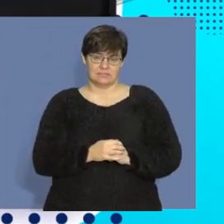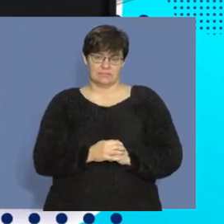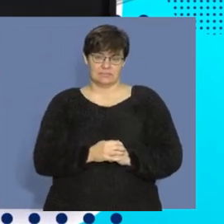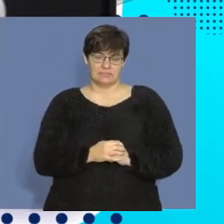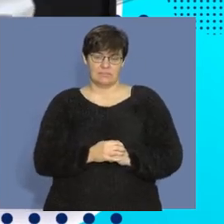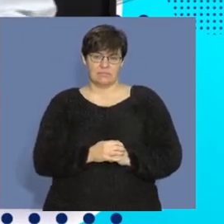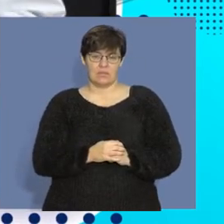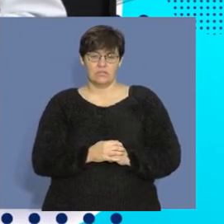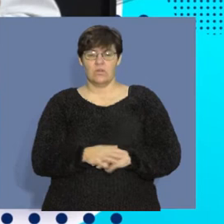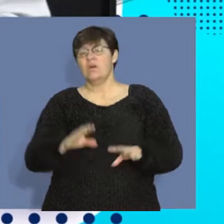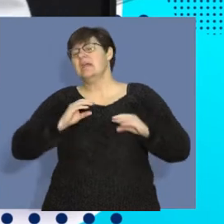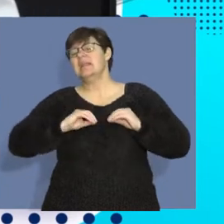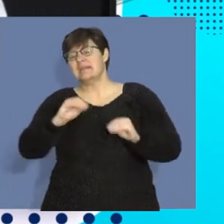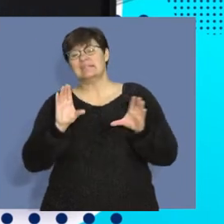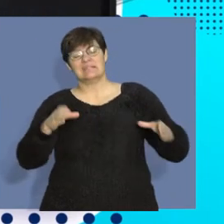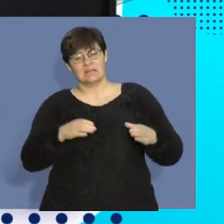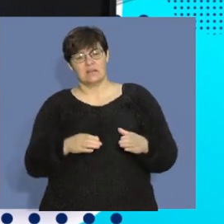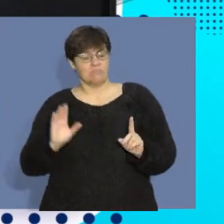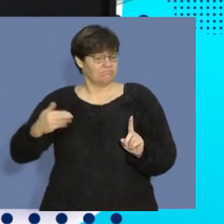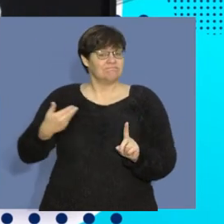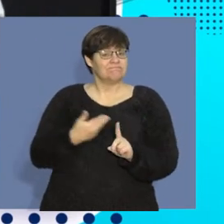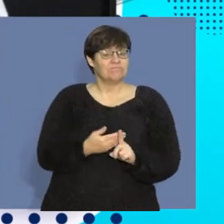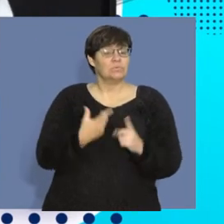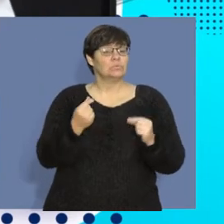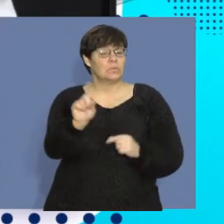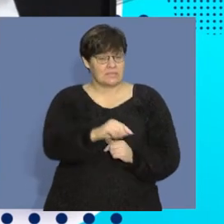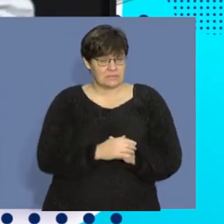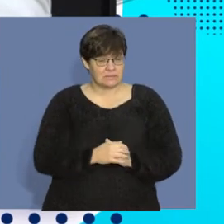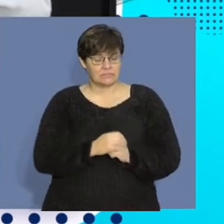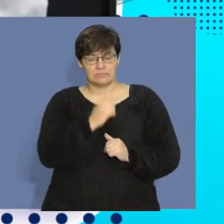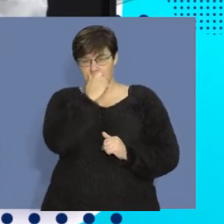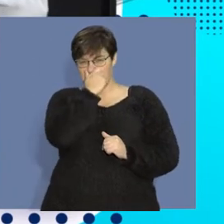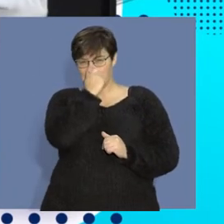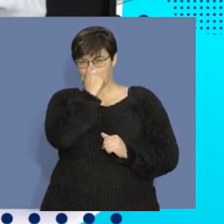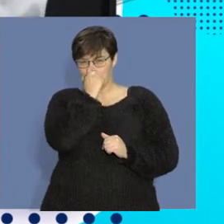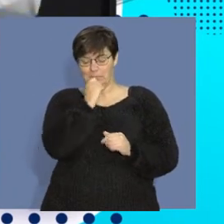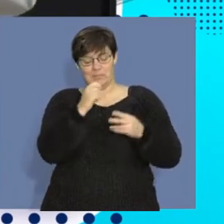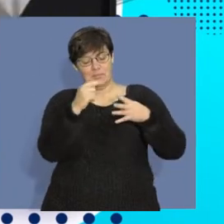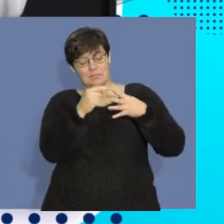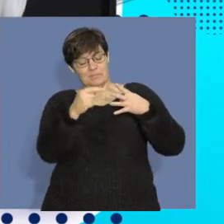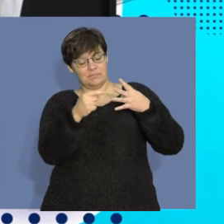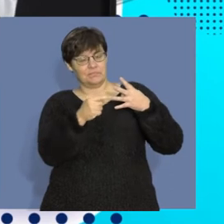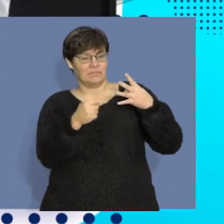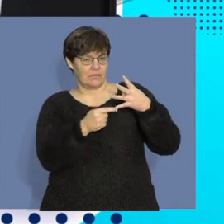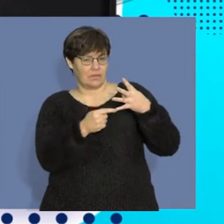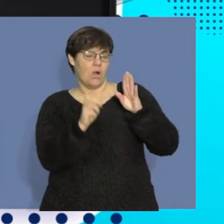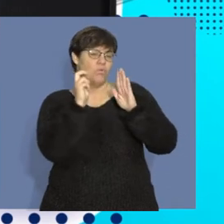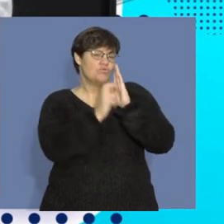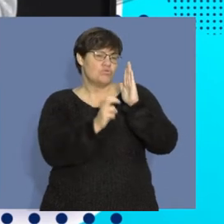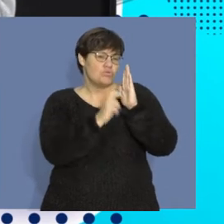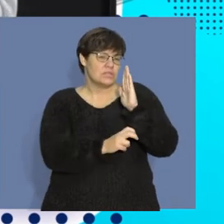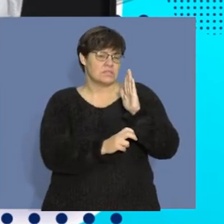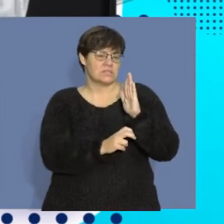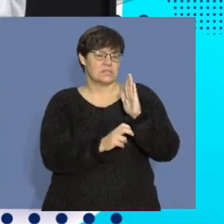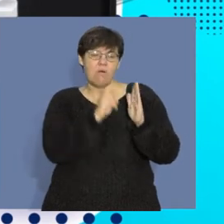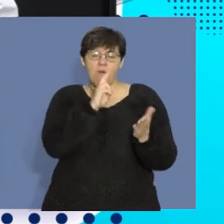Okay, so in this segment of the lesson, basically what we have done is we've looked at all the ethical